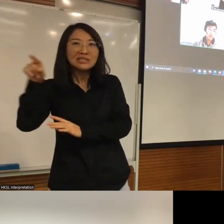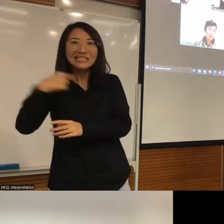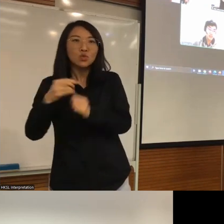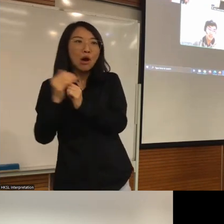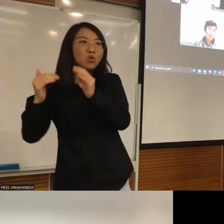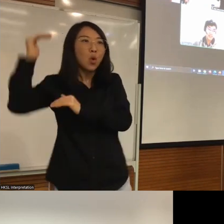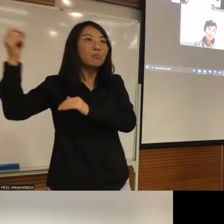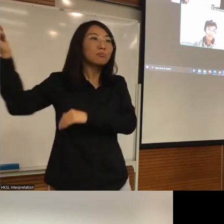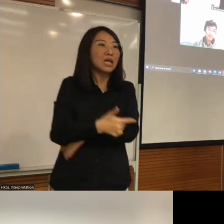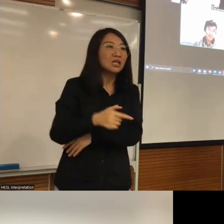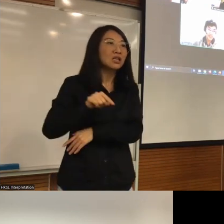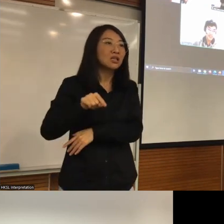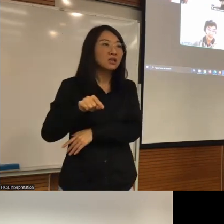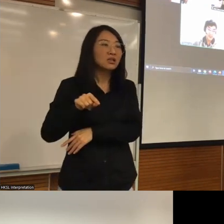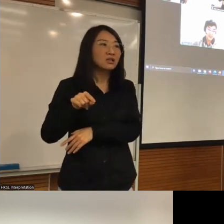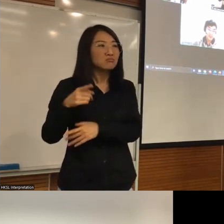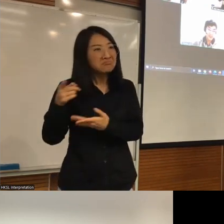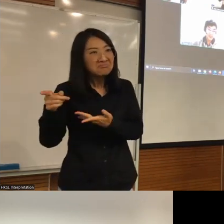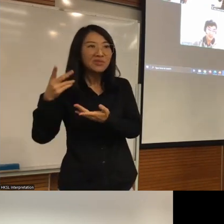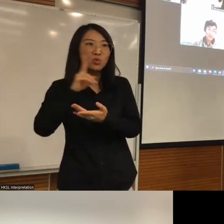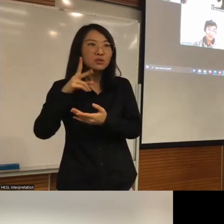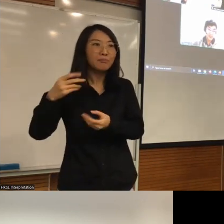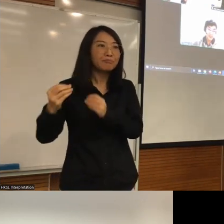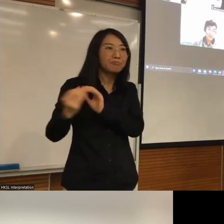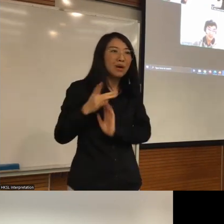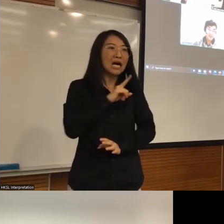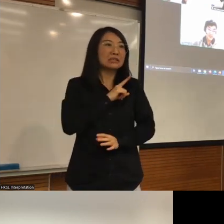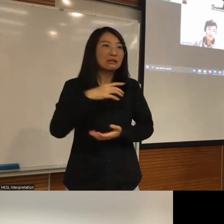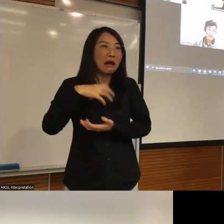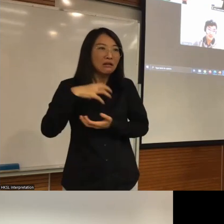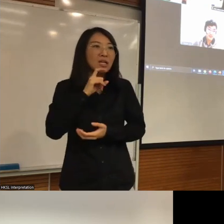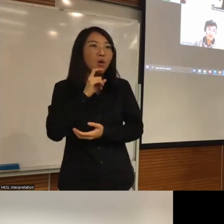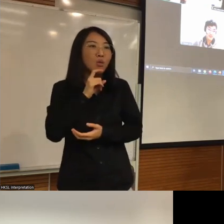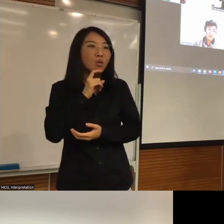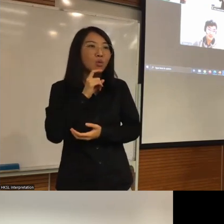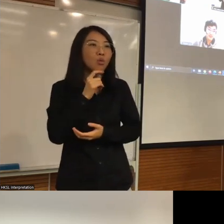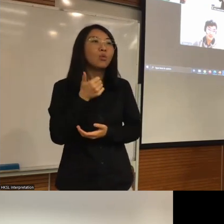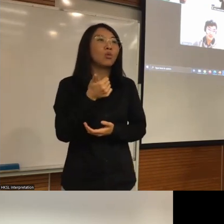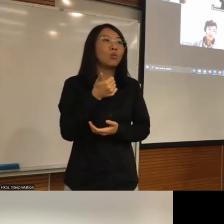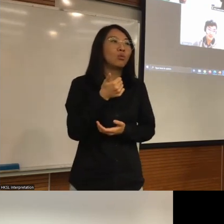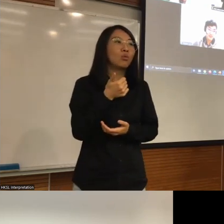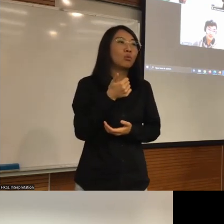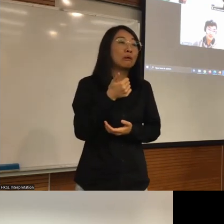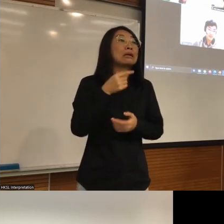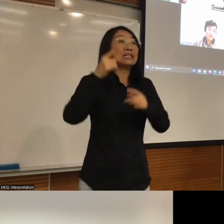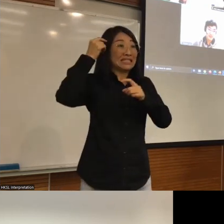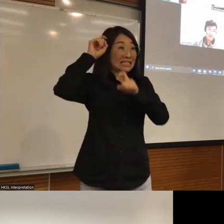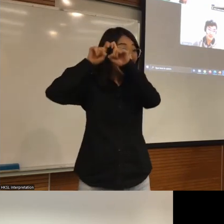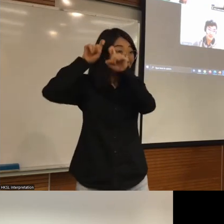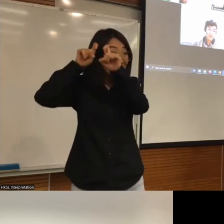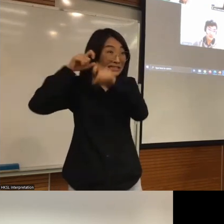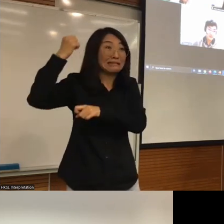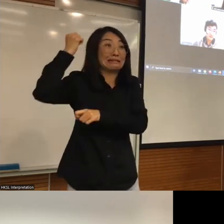am I clear? Yeah, well, I think it increases their cognitive load, probably, but it also increases their frustration and